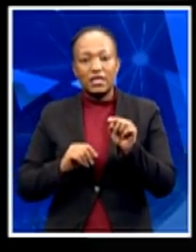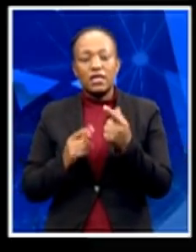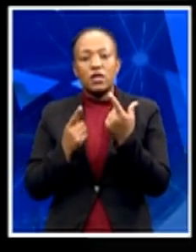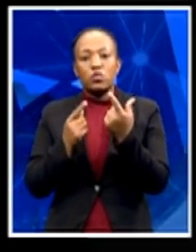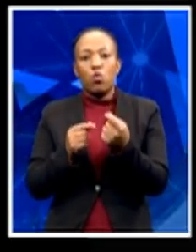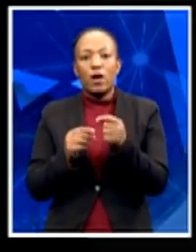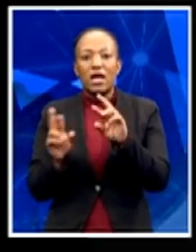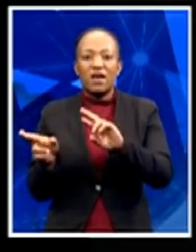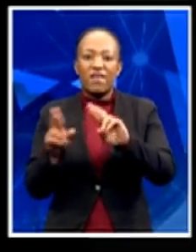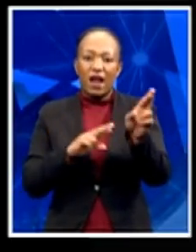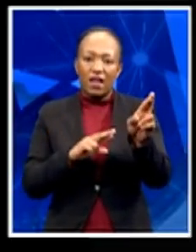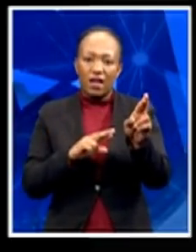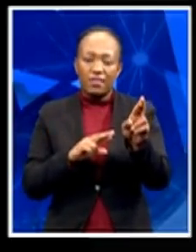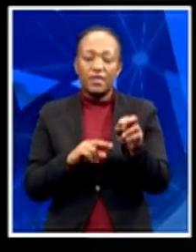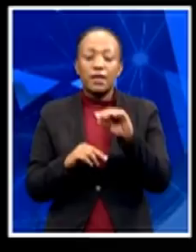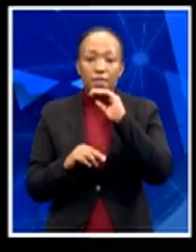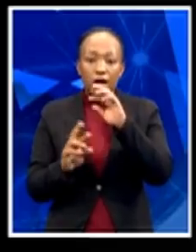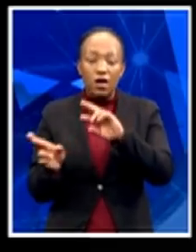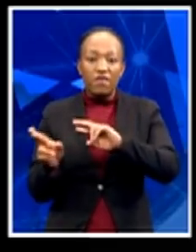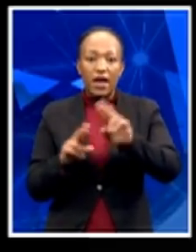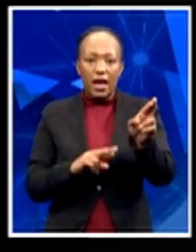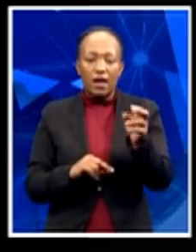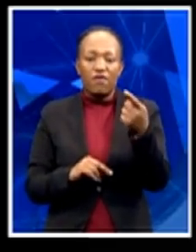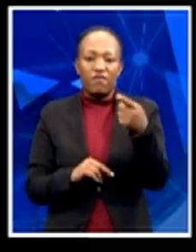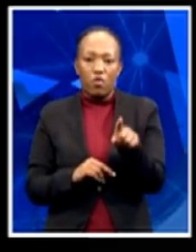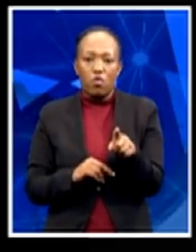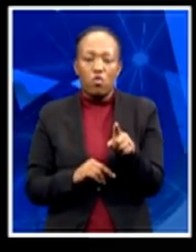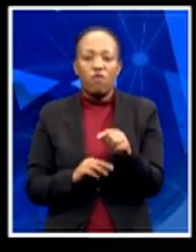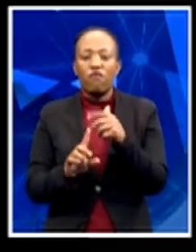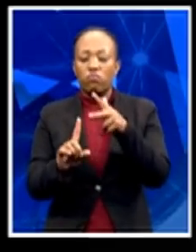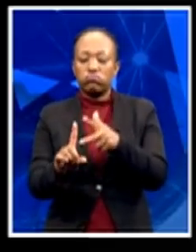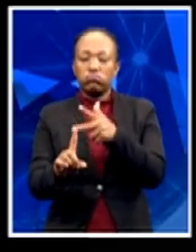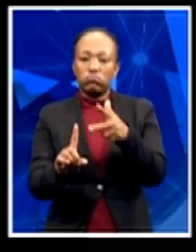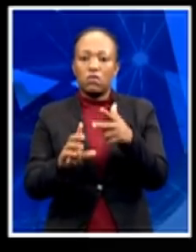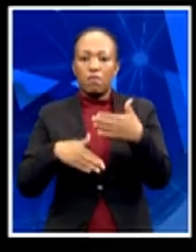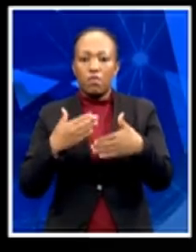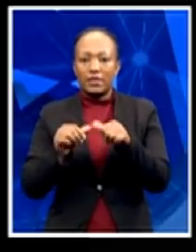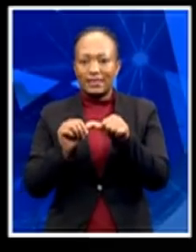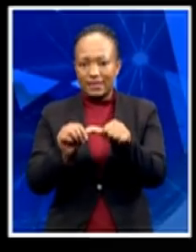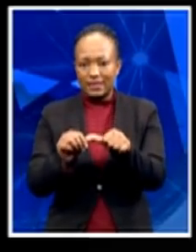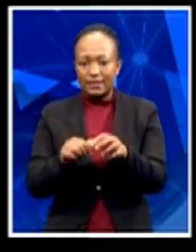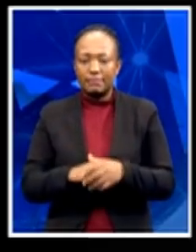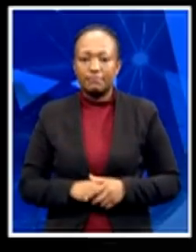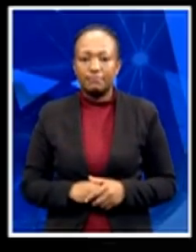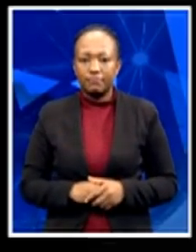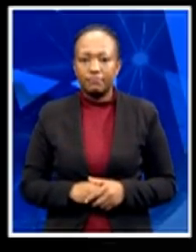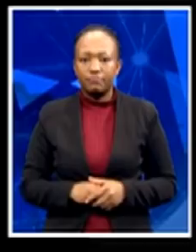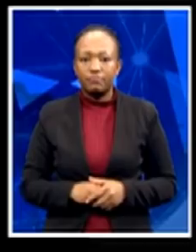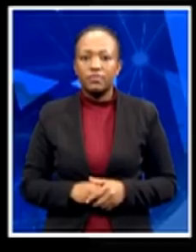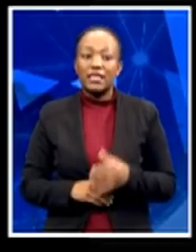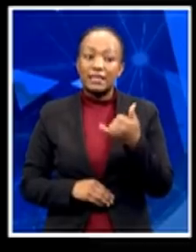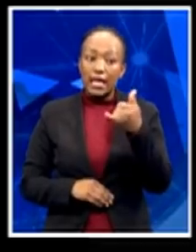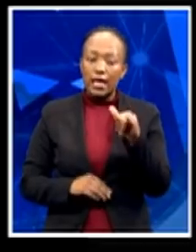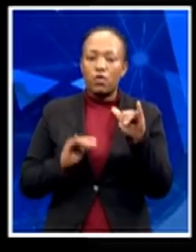referral is referral for disciplinary processes. But that we are still awaiting that, and they've promised that we should be getting